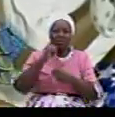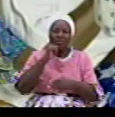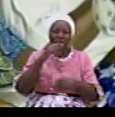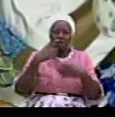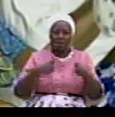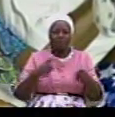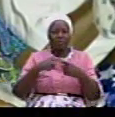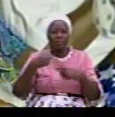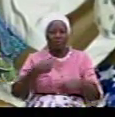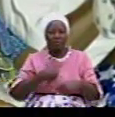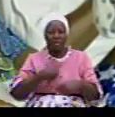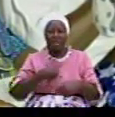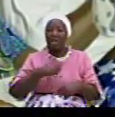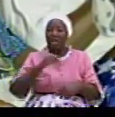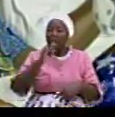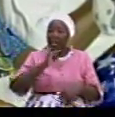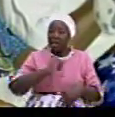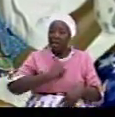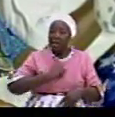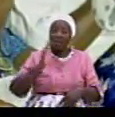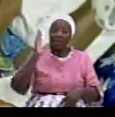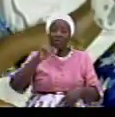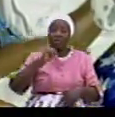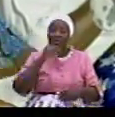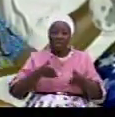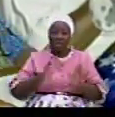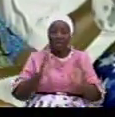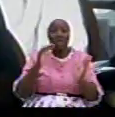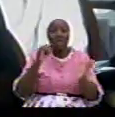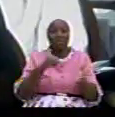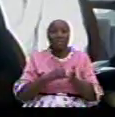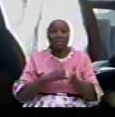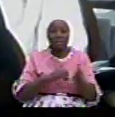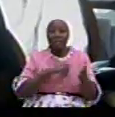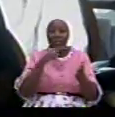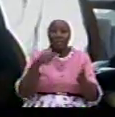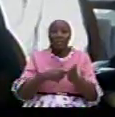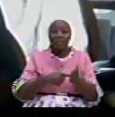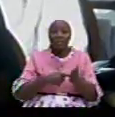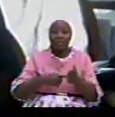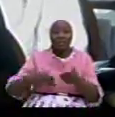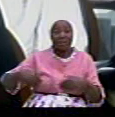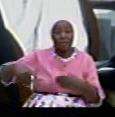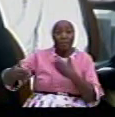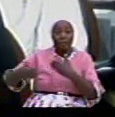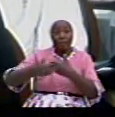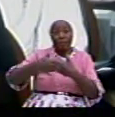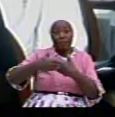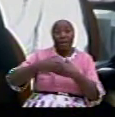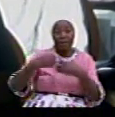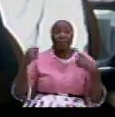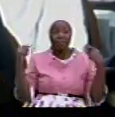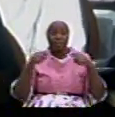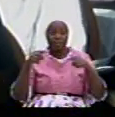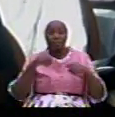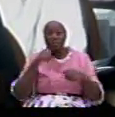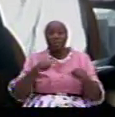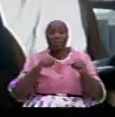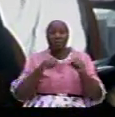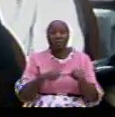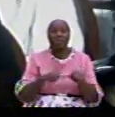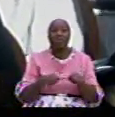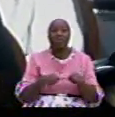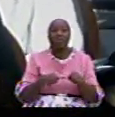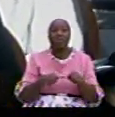This bad thing will not continue. You're tired. This